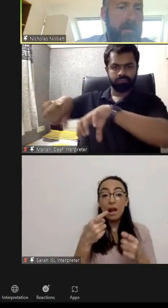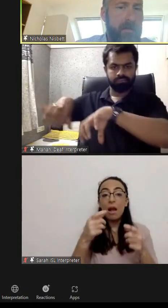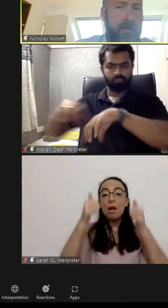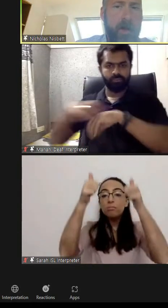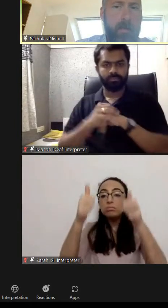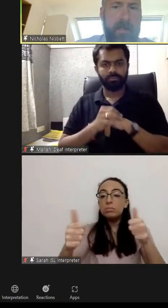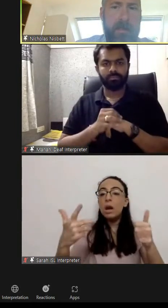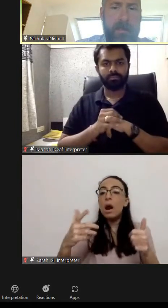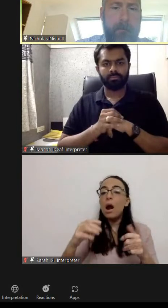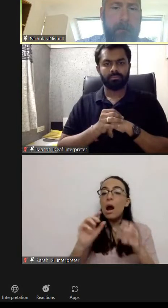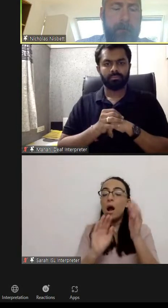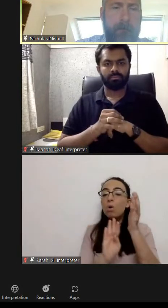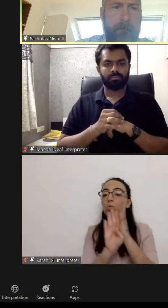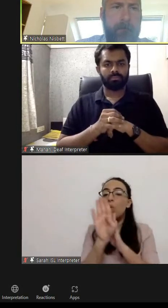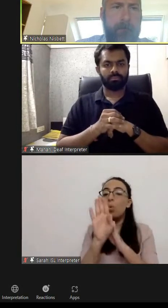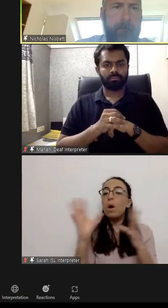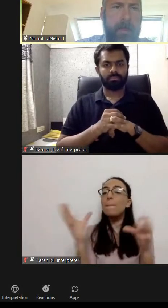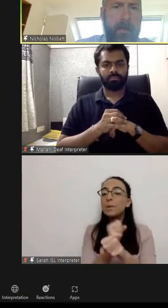now to obesity.